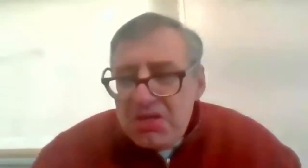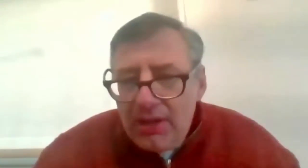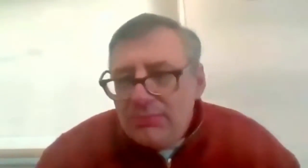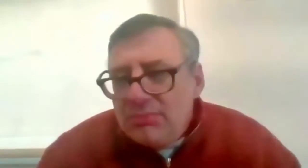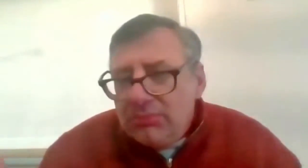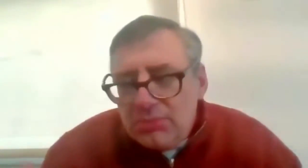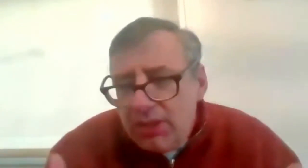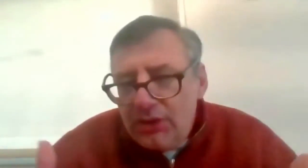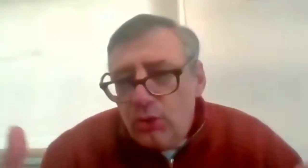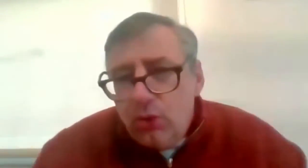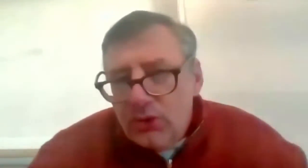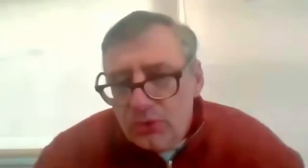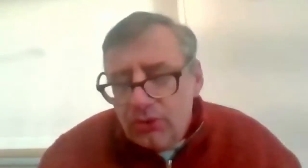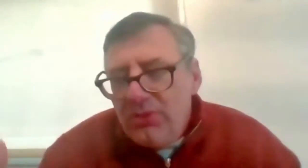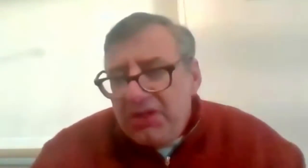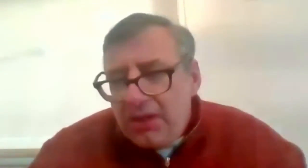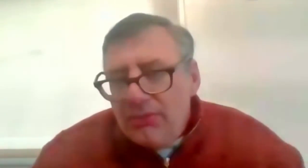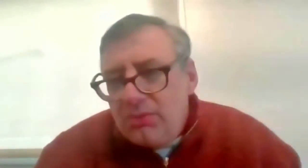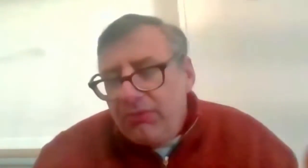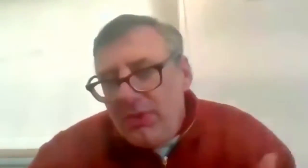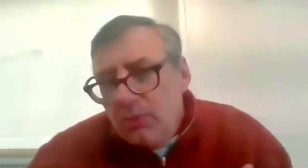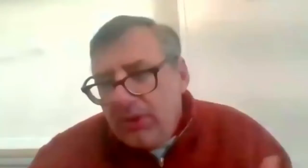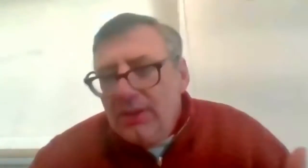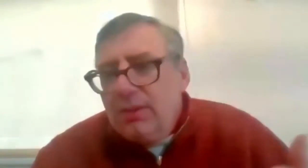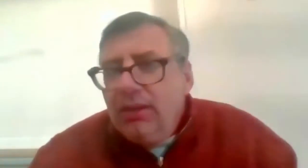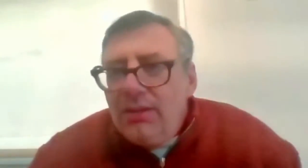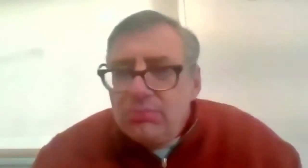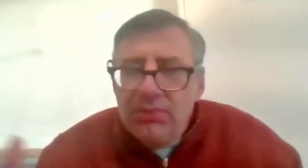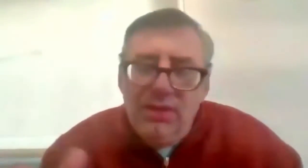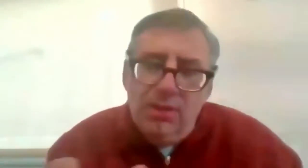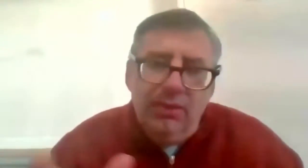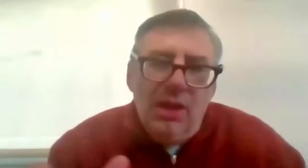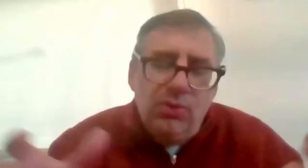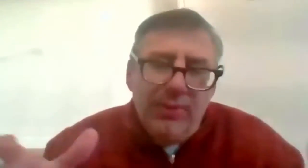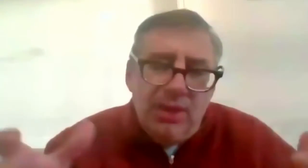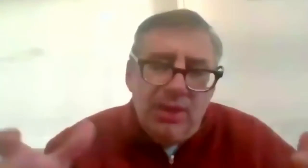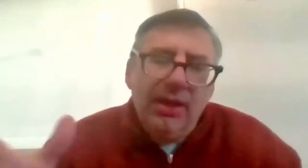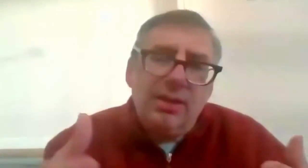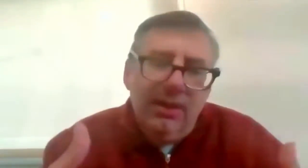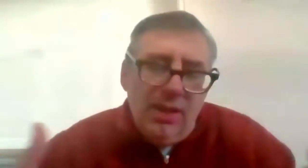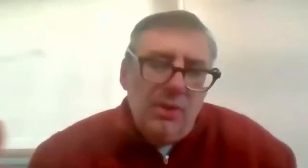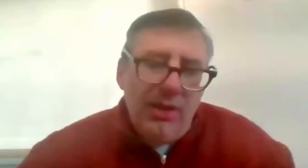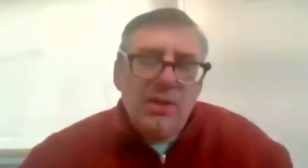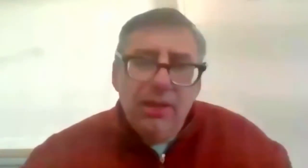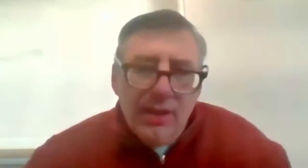who did dare were rather